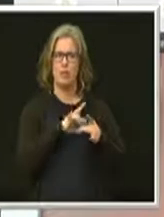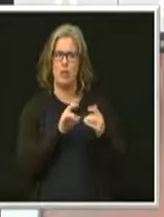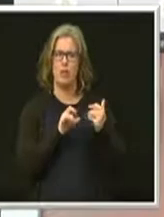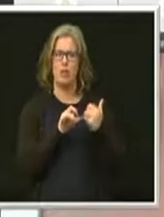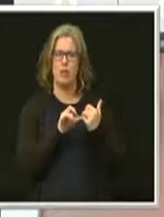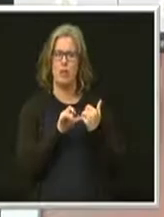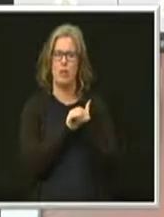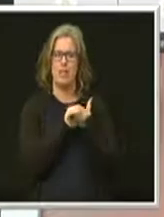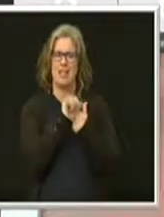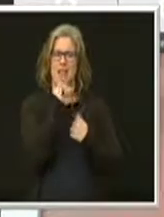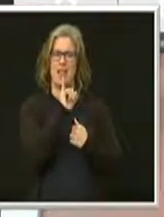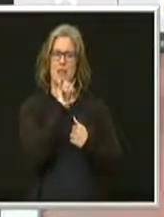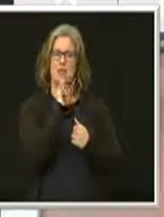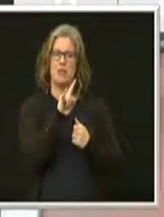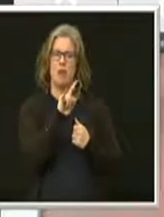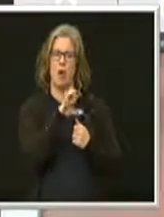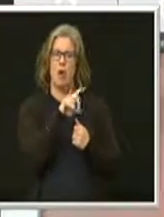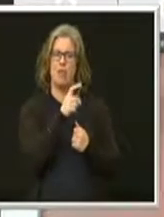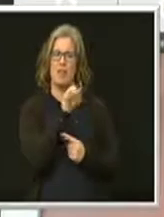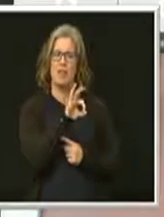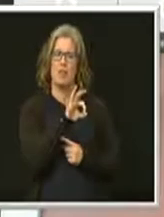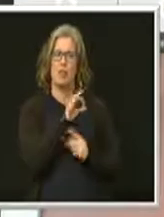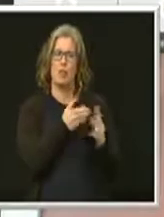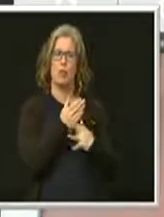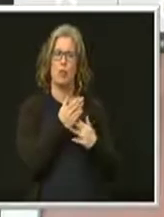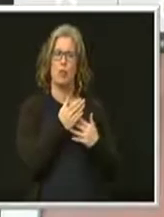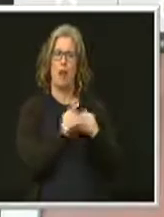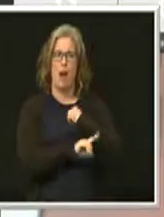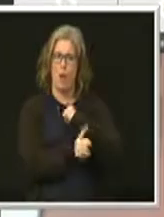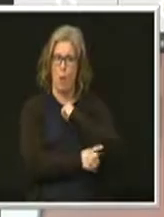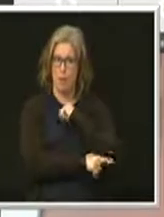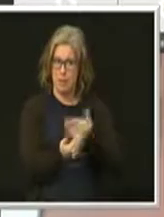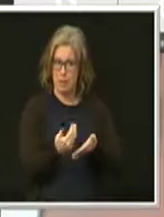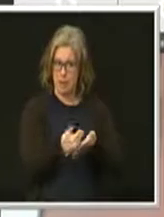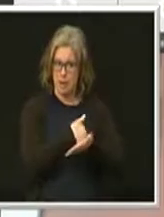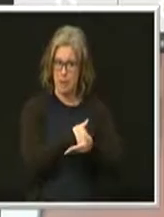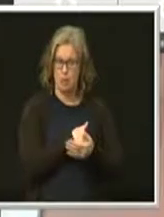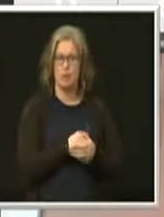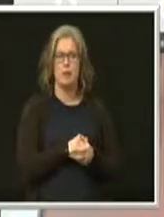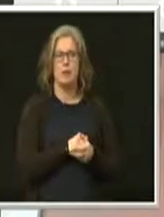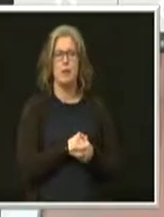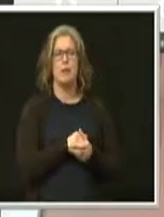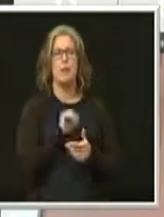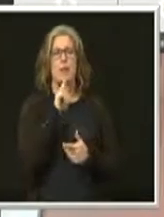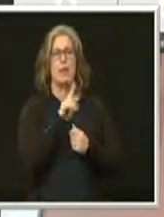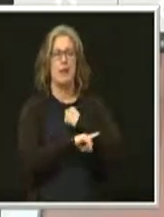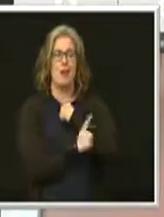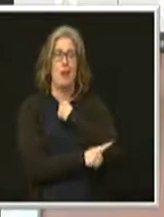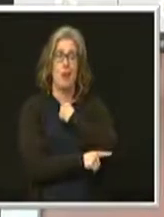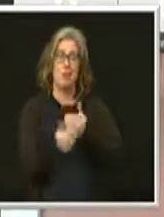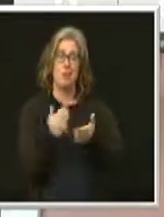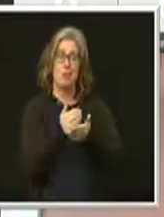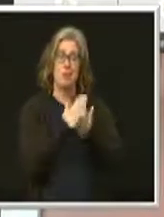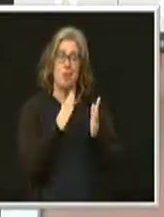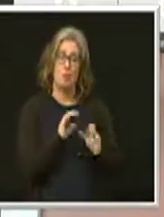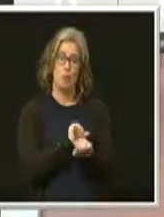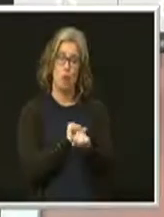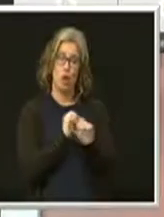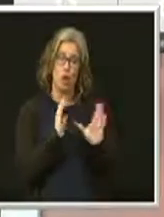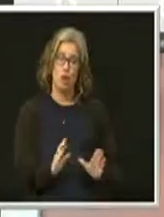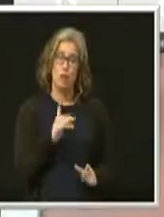of infection to COVID-19 through our waste collection. And then that would go to our waste collection workers. So I'm